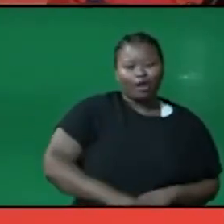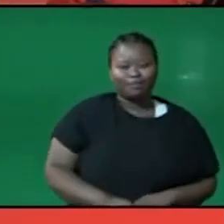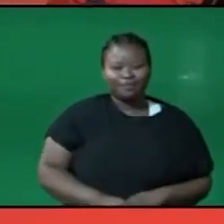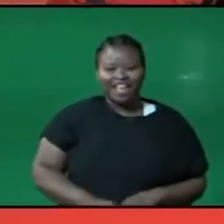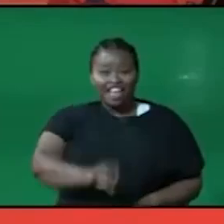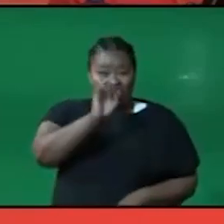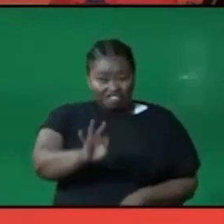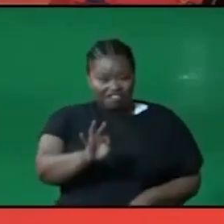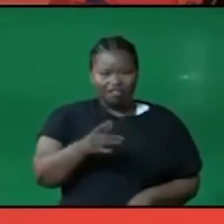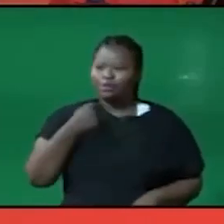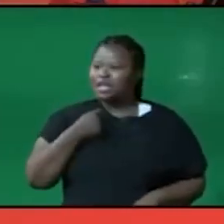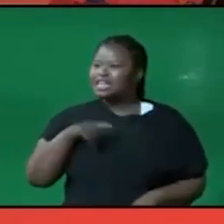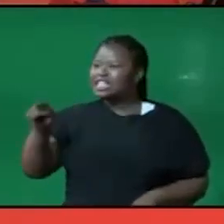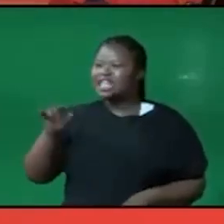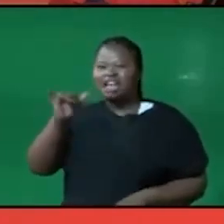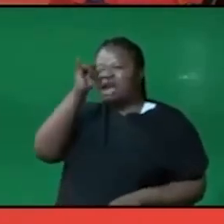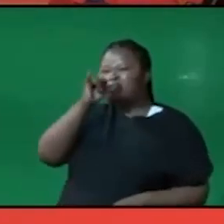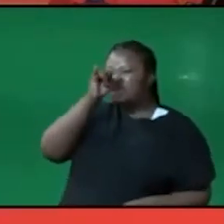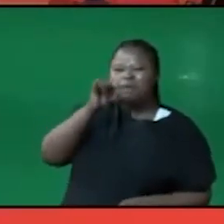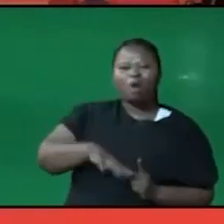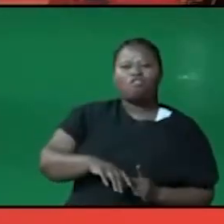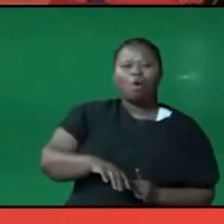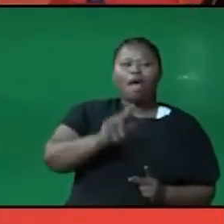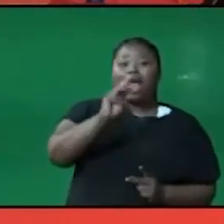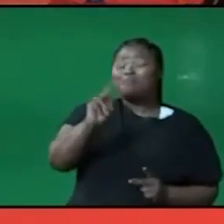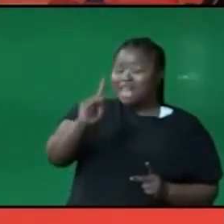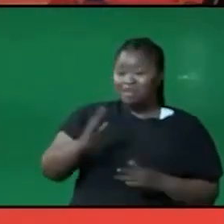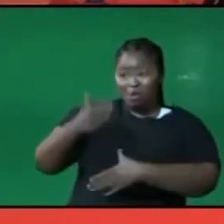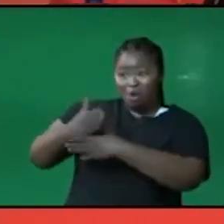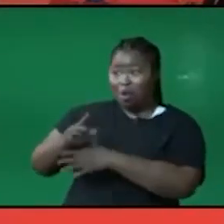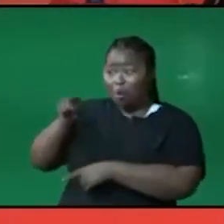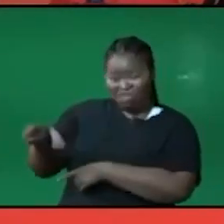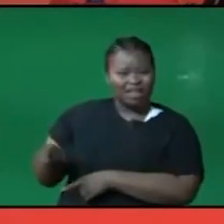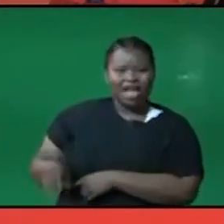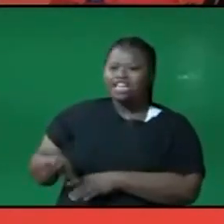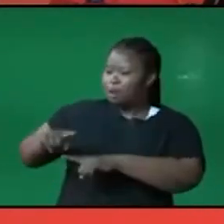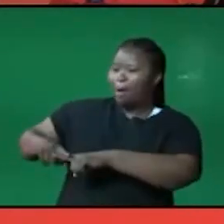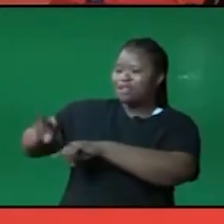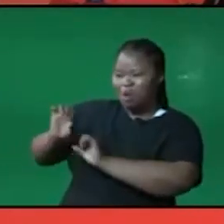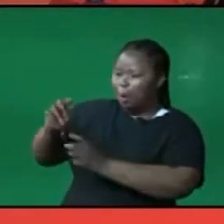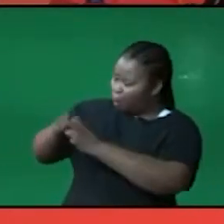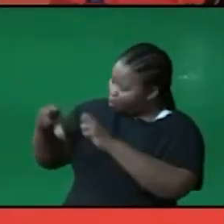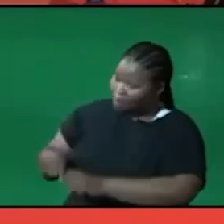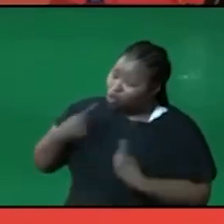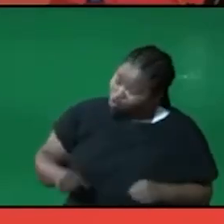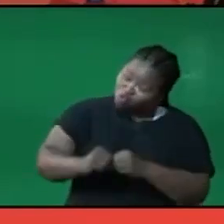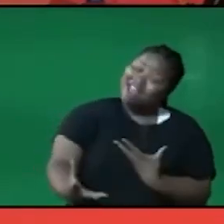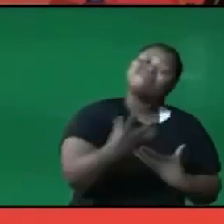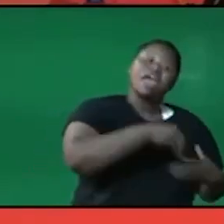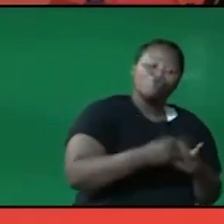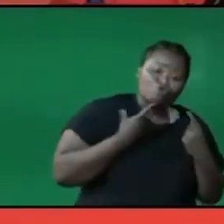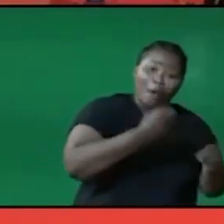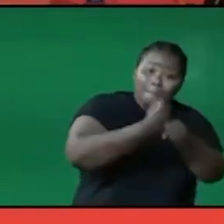If they are going to call those criminals of Mkondo and work with them, it's their own problem. Tinasi Angena will do our own